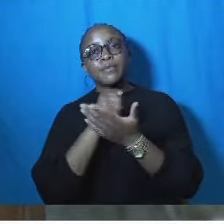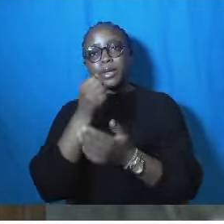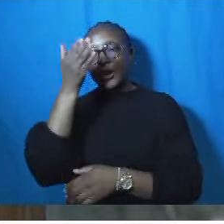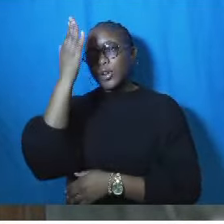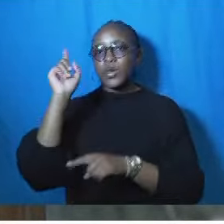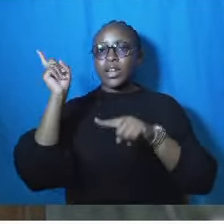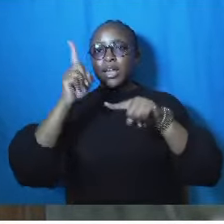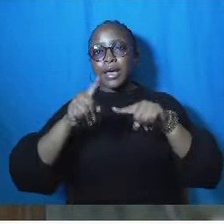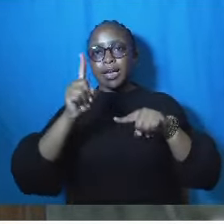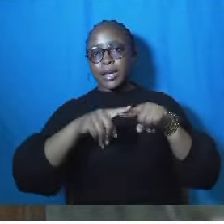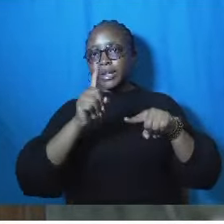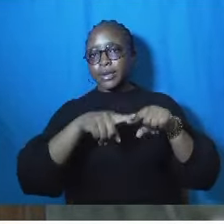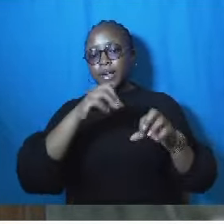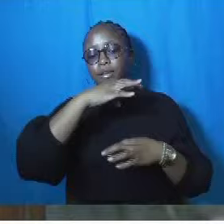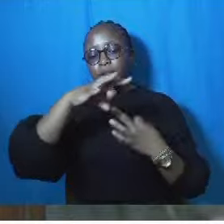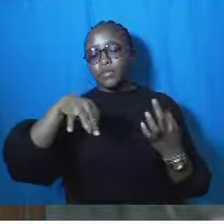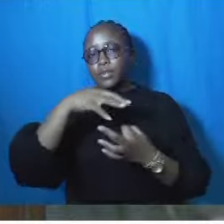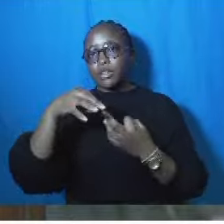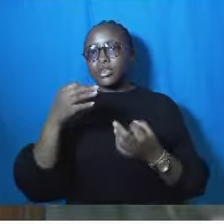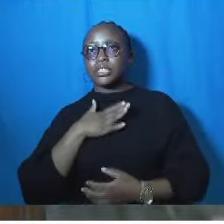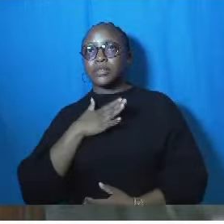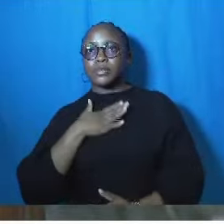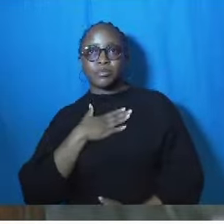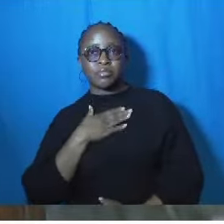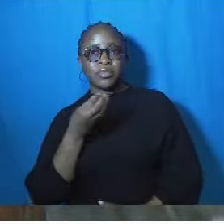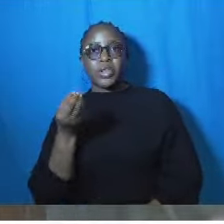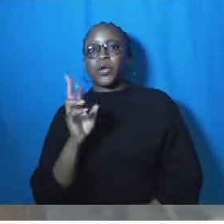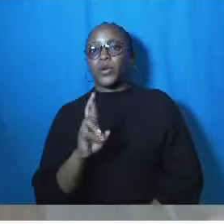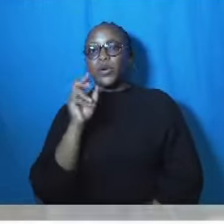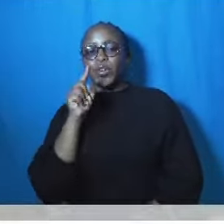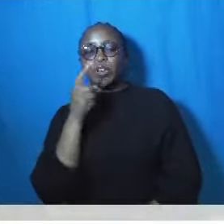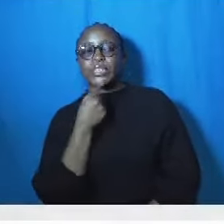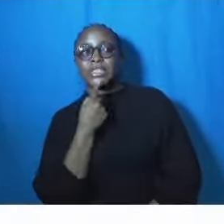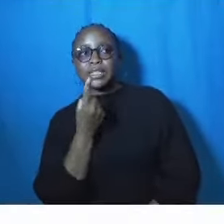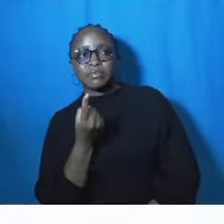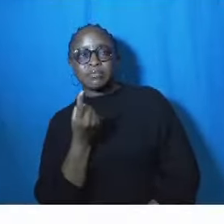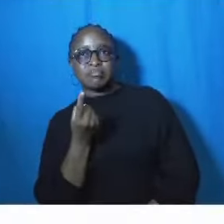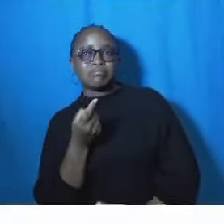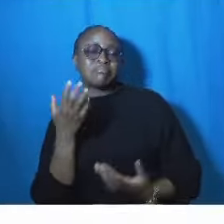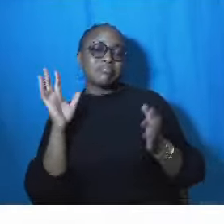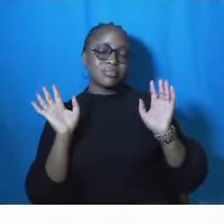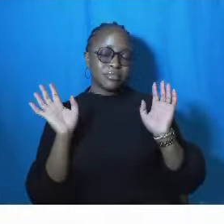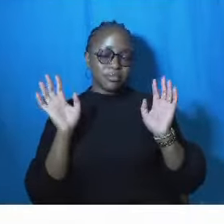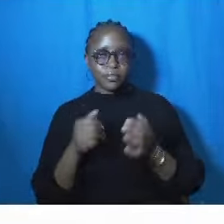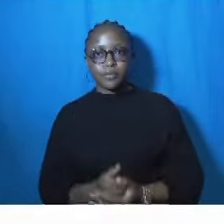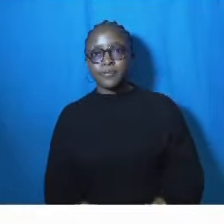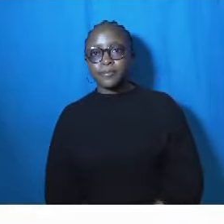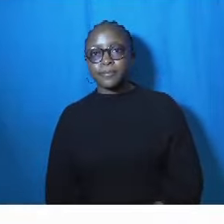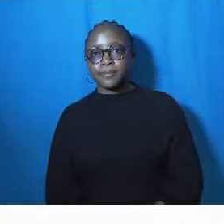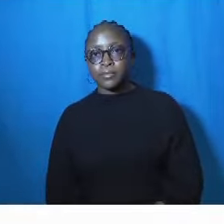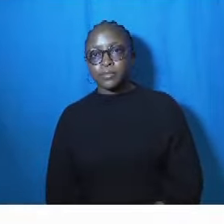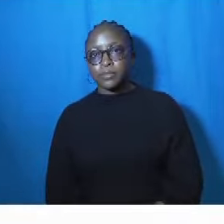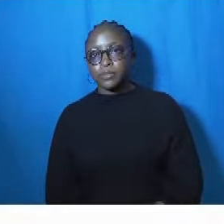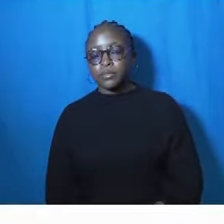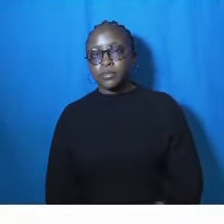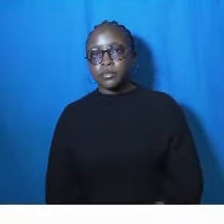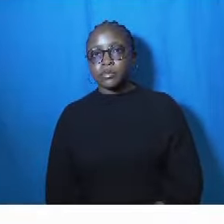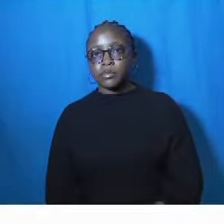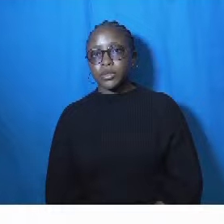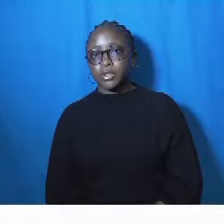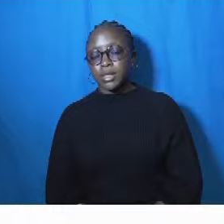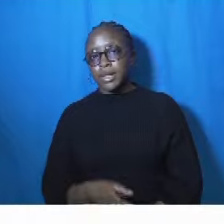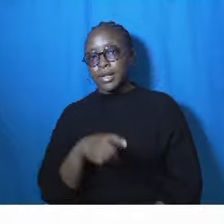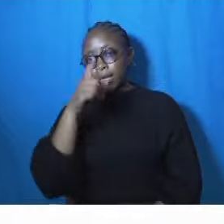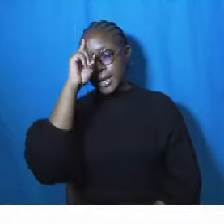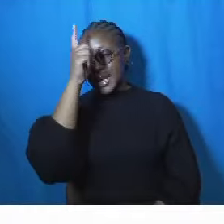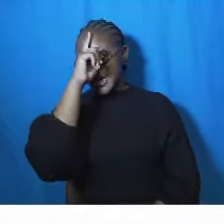you just like, yeah, right, let it just be? And guess what? The